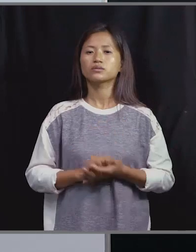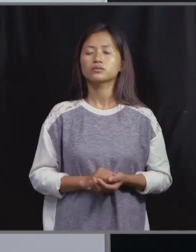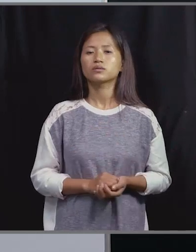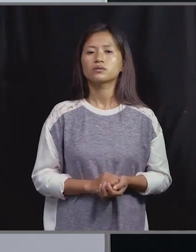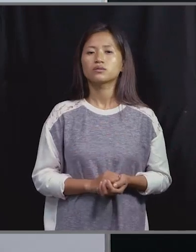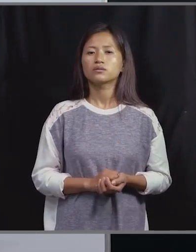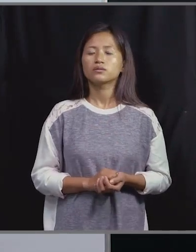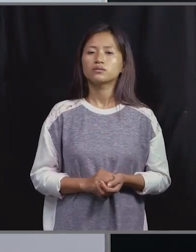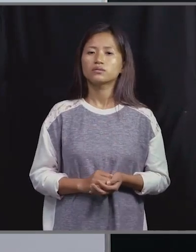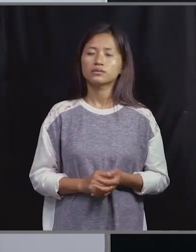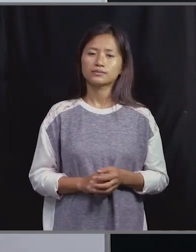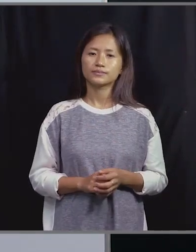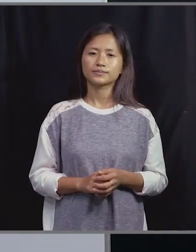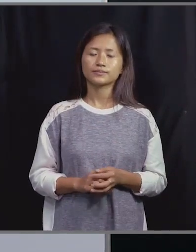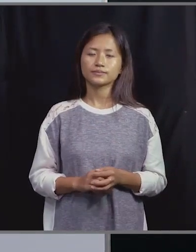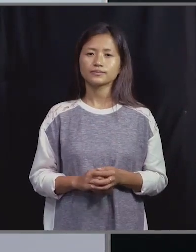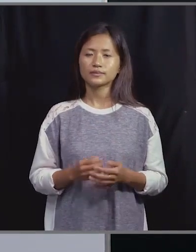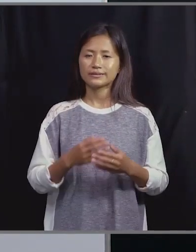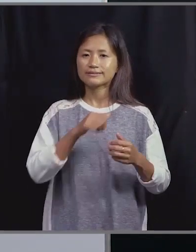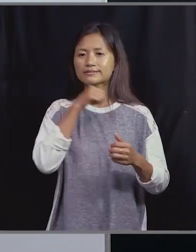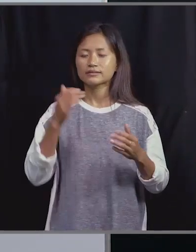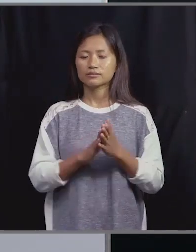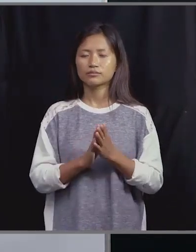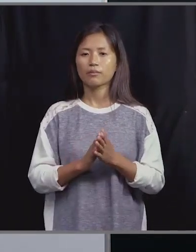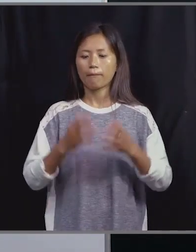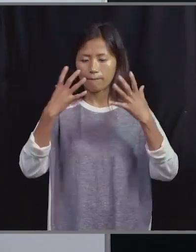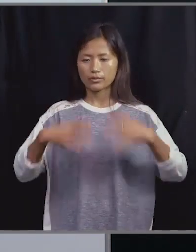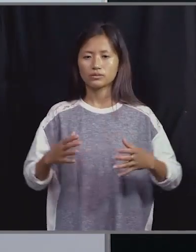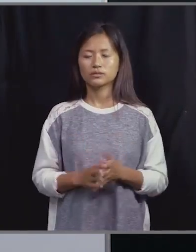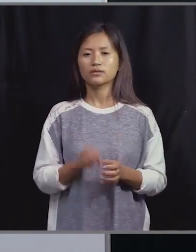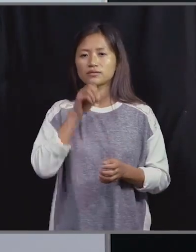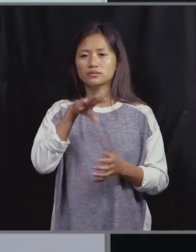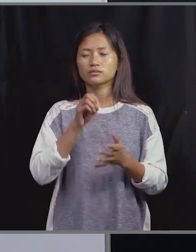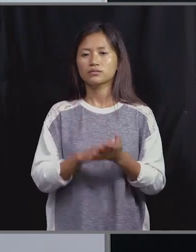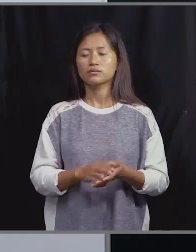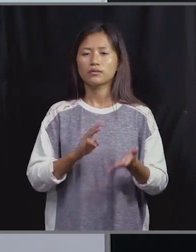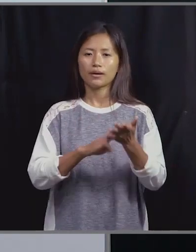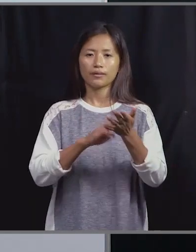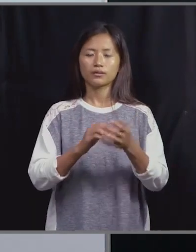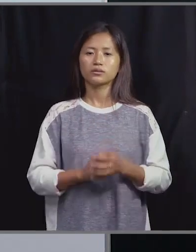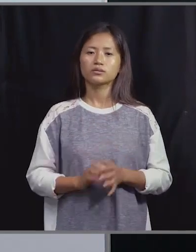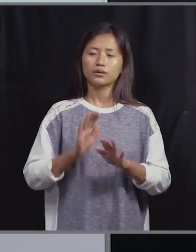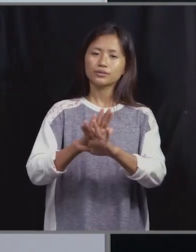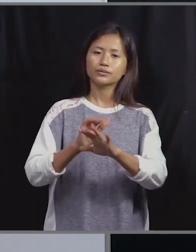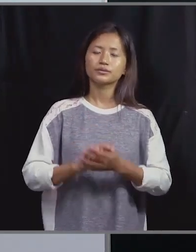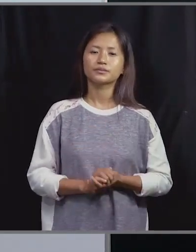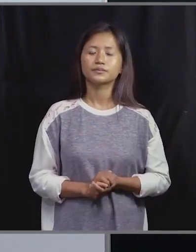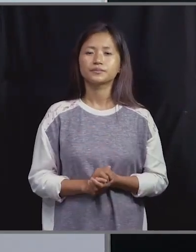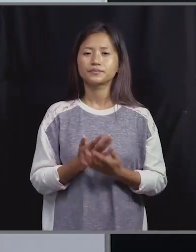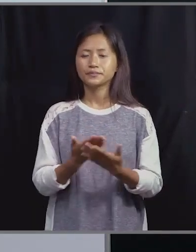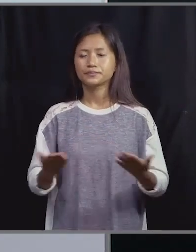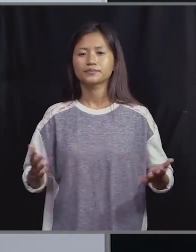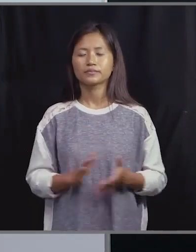we say carcasses of dog, it means the dead body of dog throwing in the house of those Marwaris to annoy them. So the